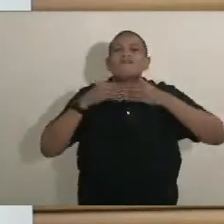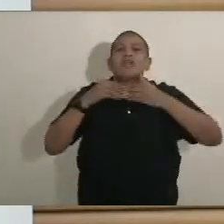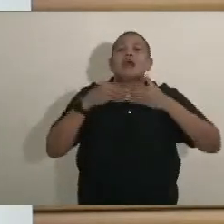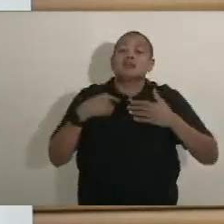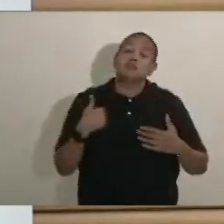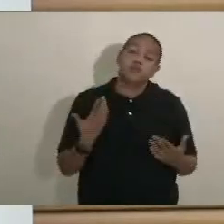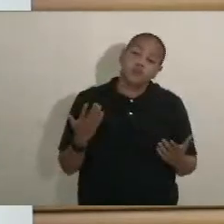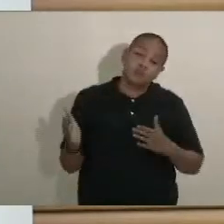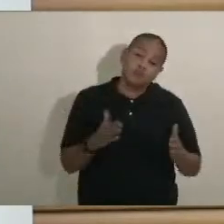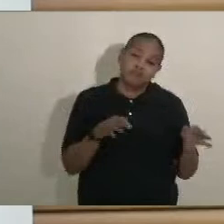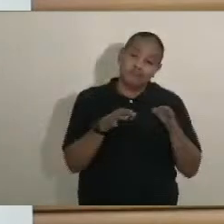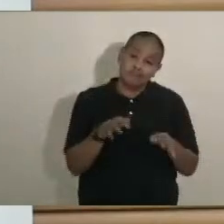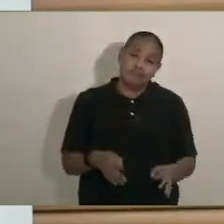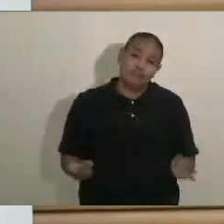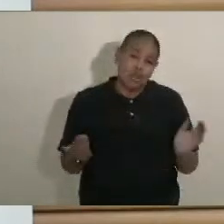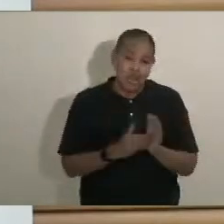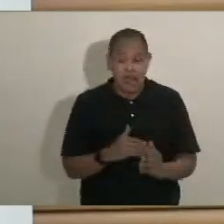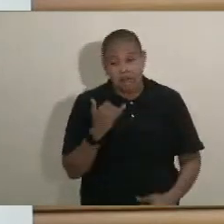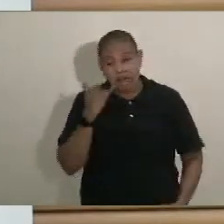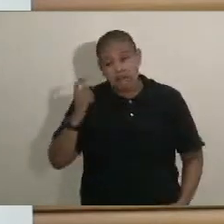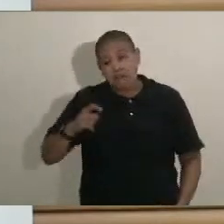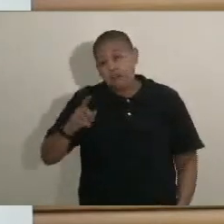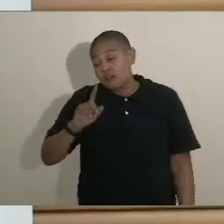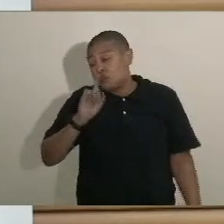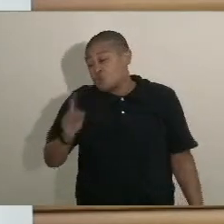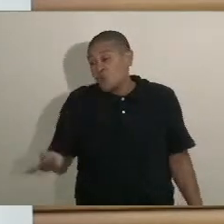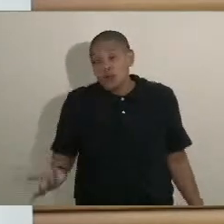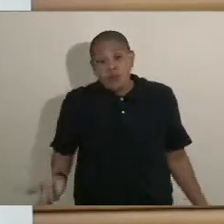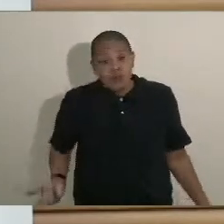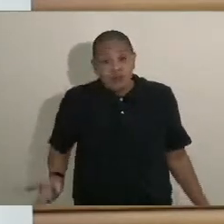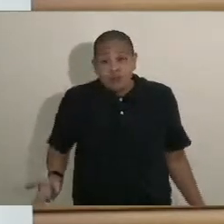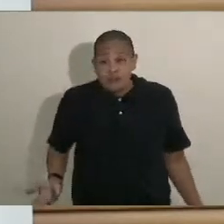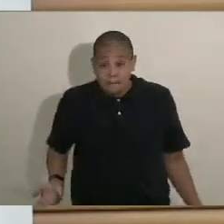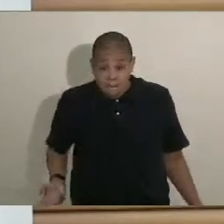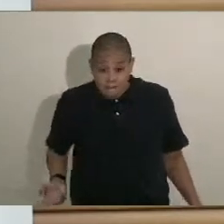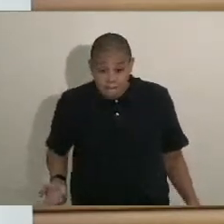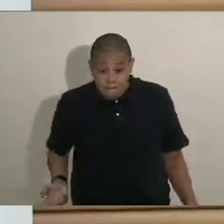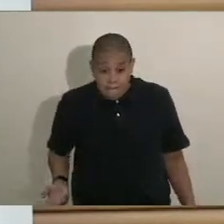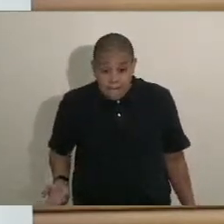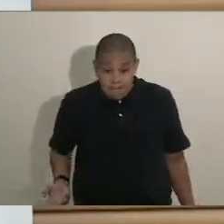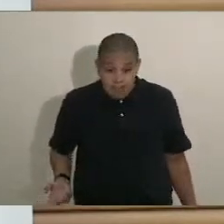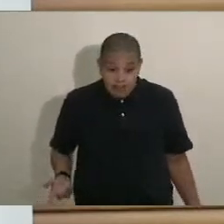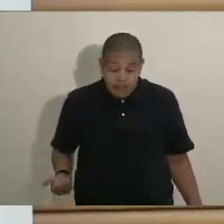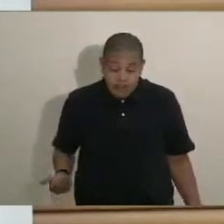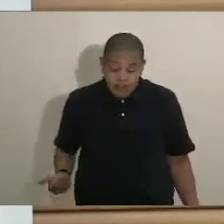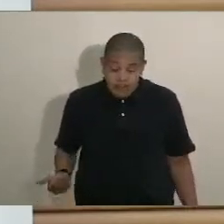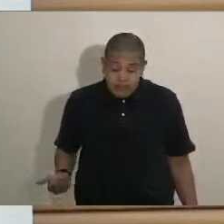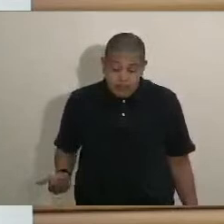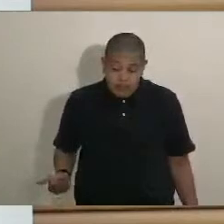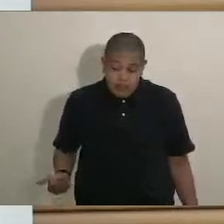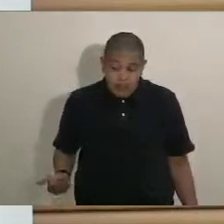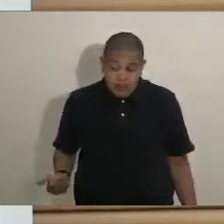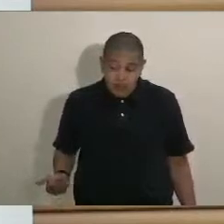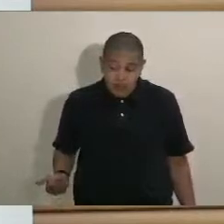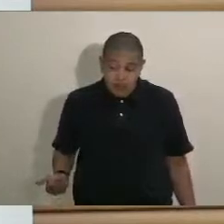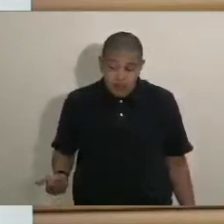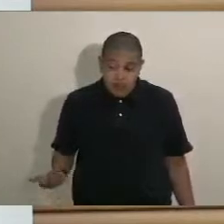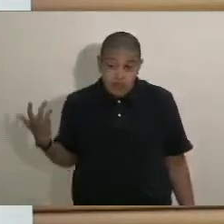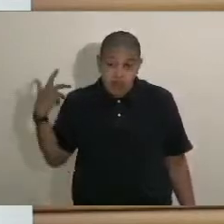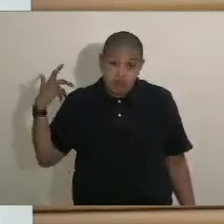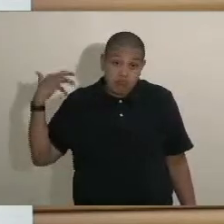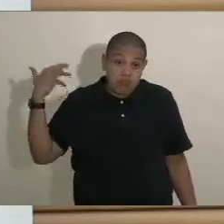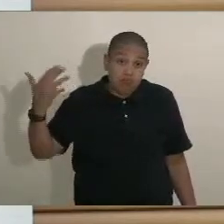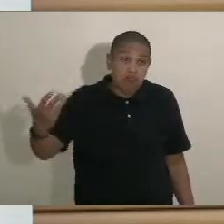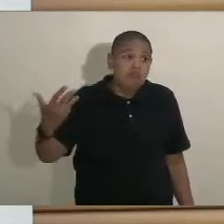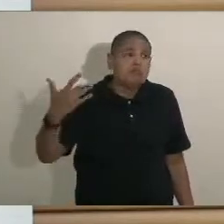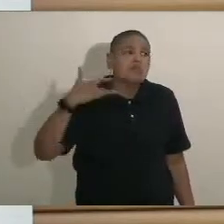again. The truth is, none of those positions that have been taken are unusual in the